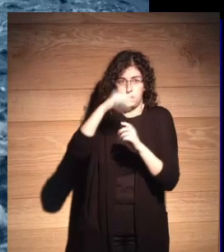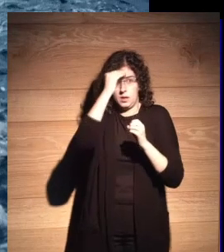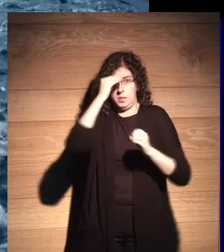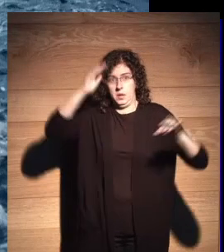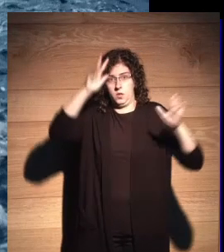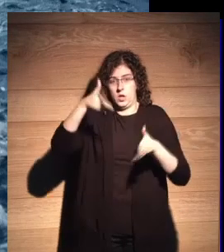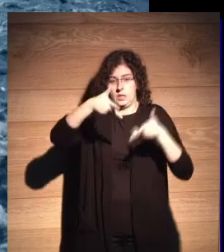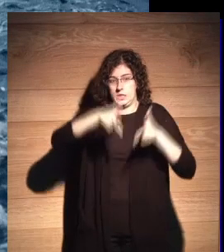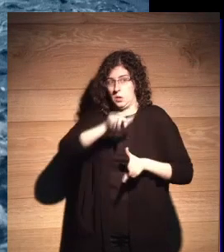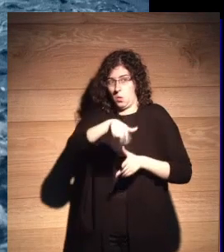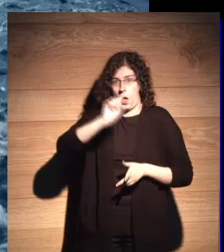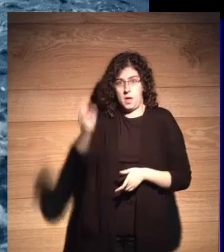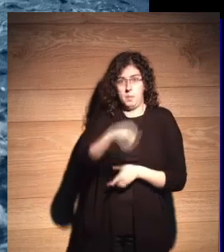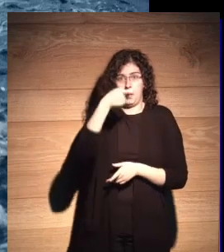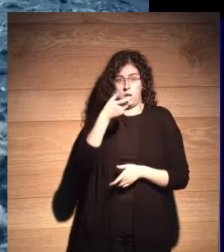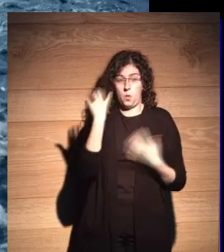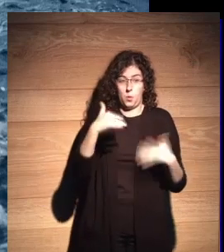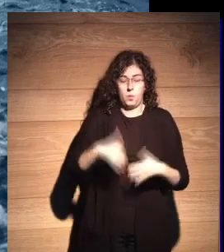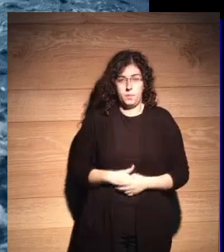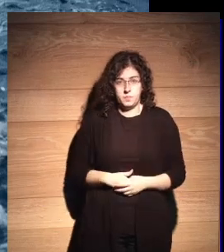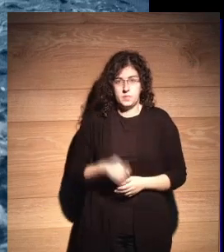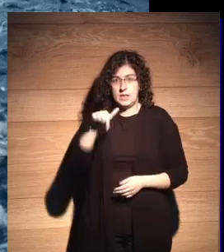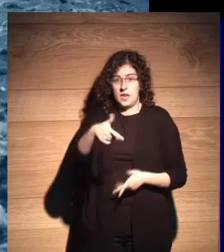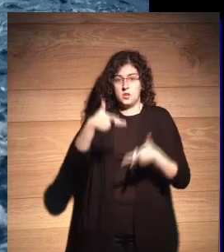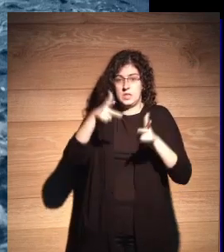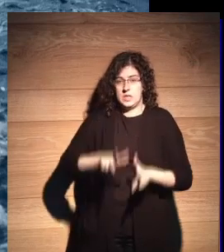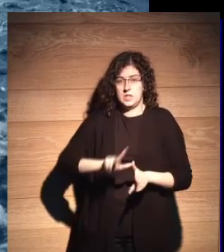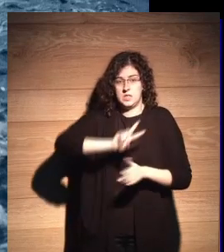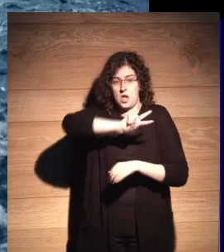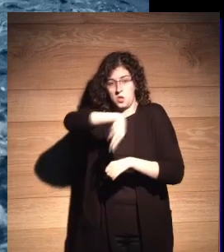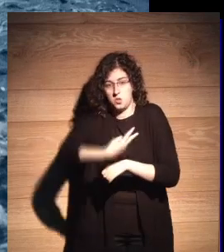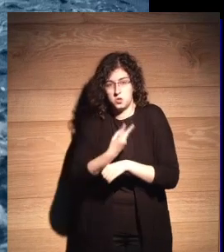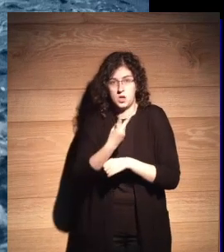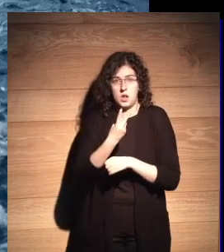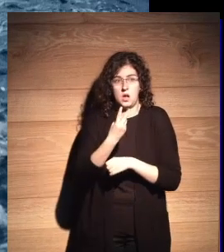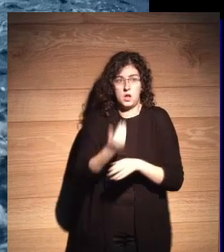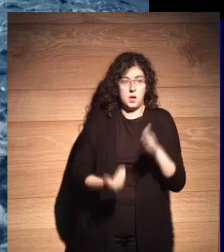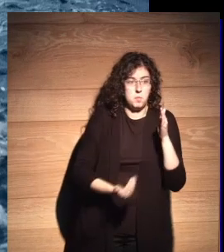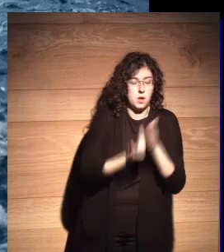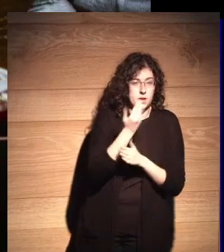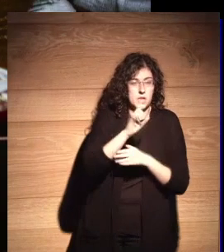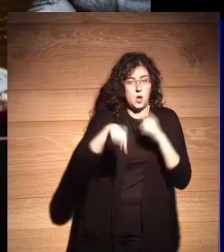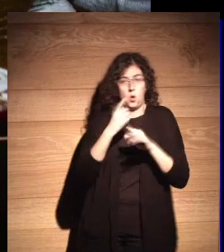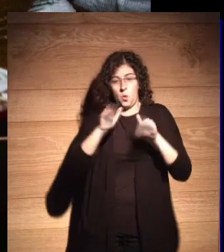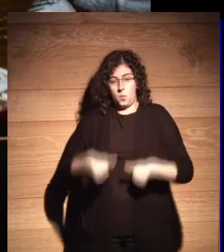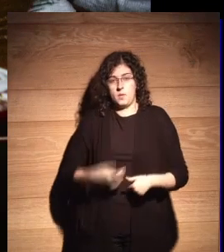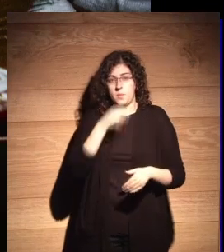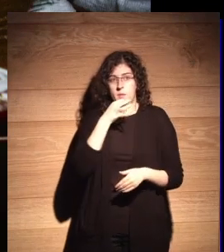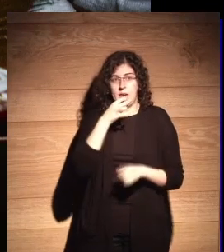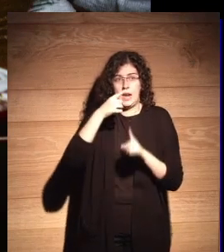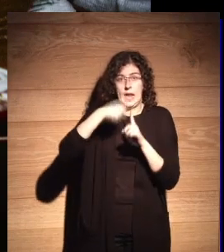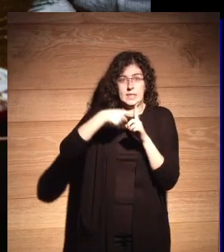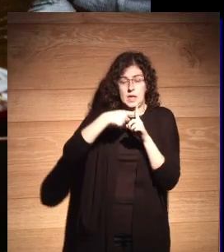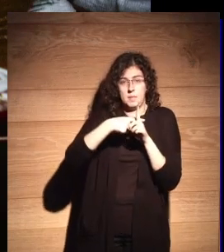for a couple hours in the morning, and then they go back in the afternoon when the temperature of the water was favorable.